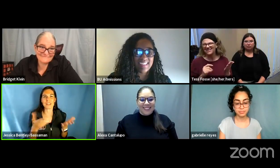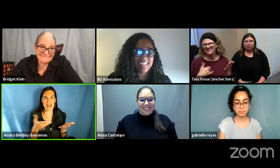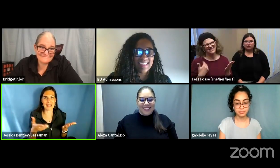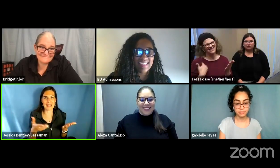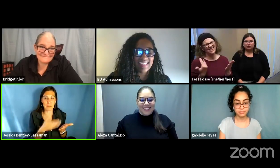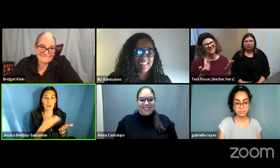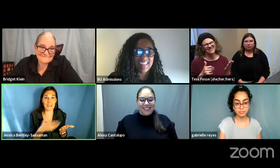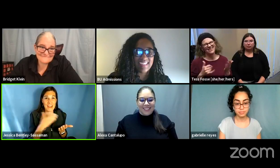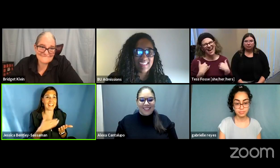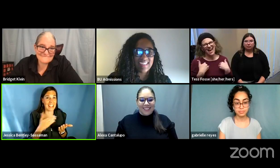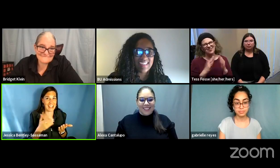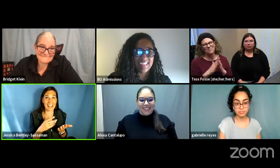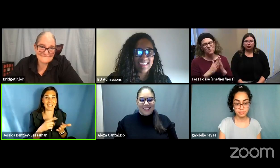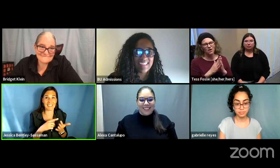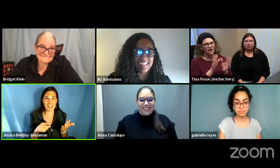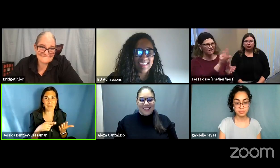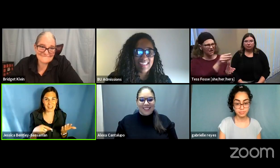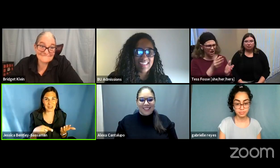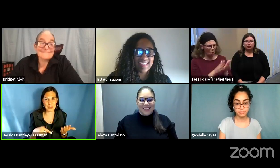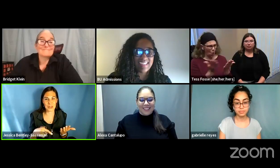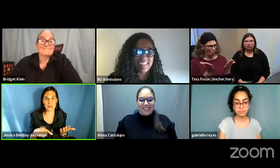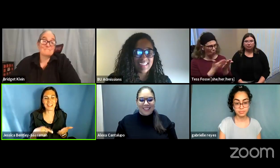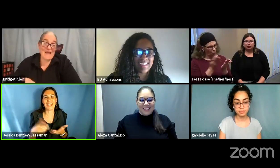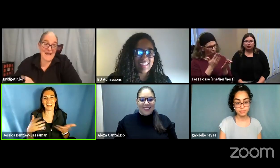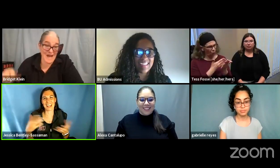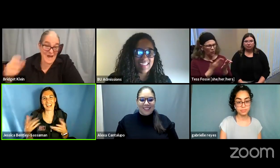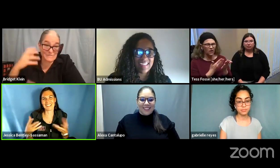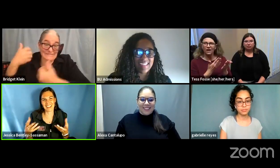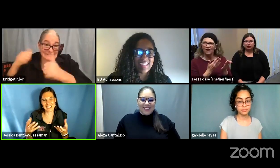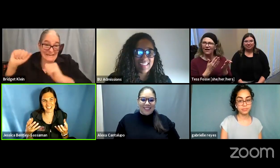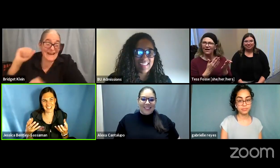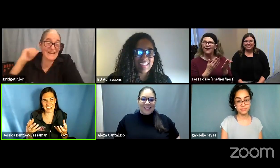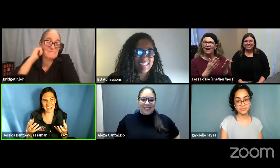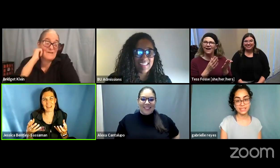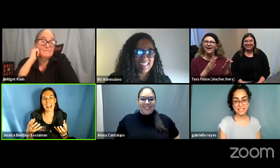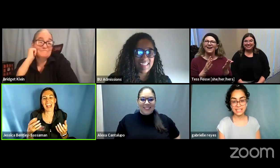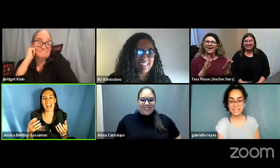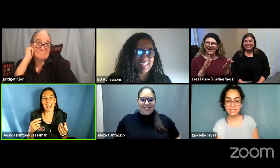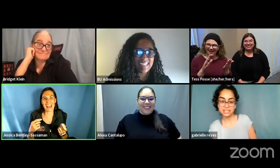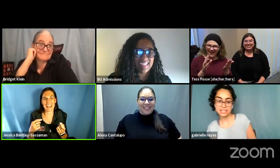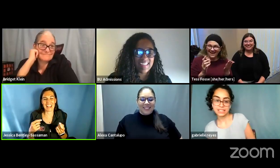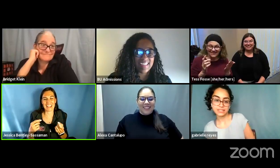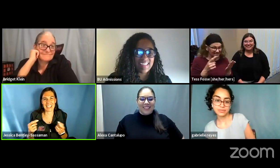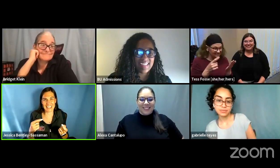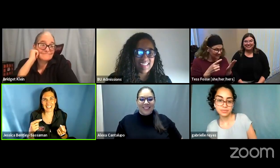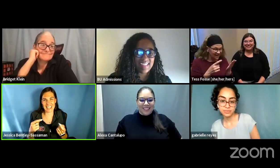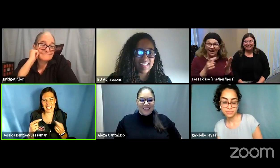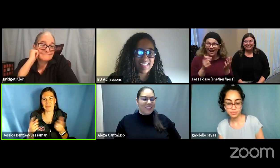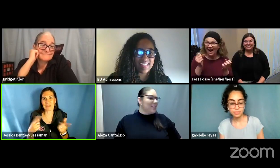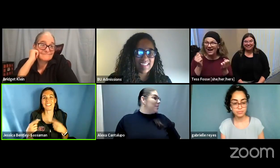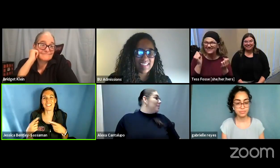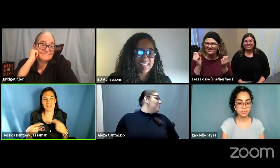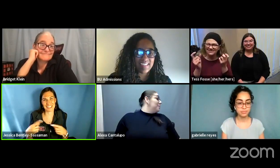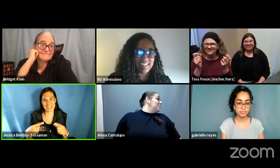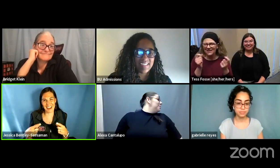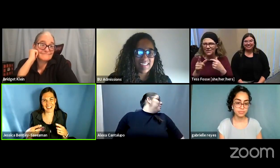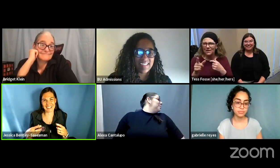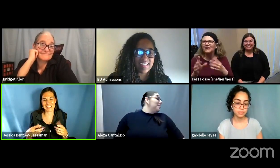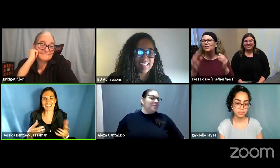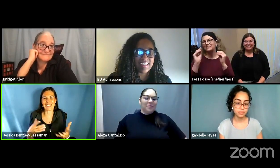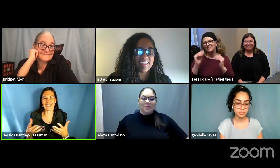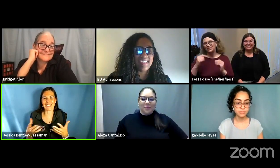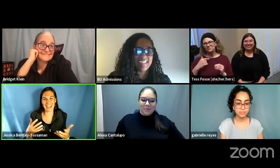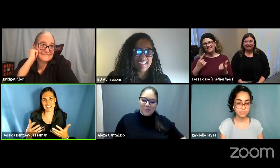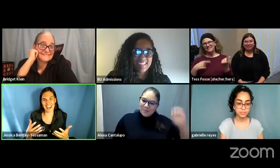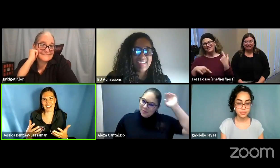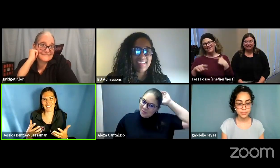young. So I still had that book. I found it and I went back through and I signed to him and he then would teach me signs.